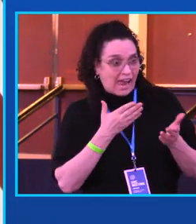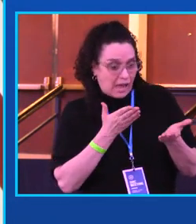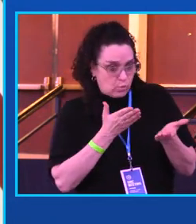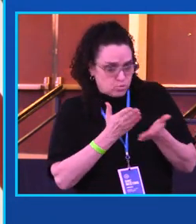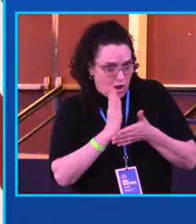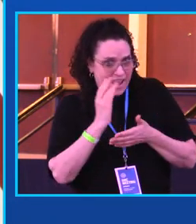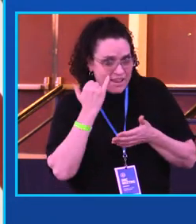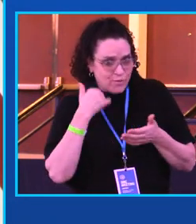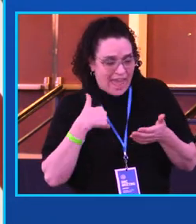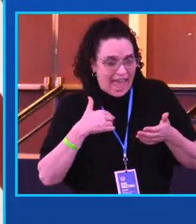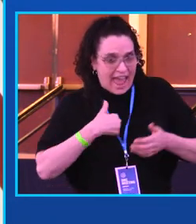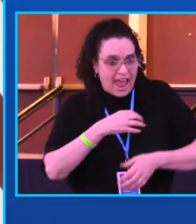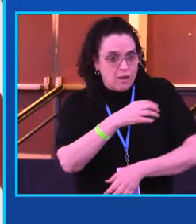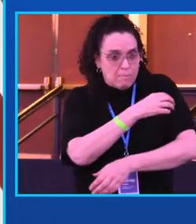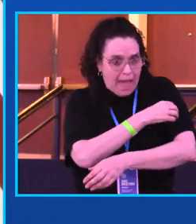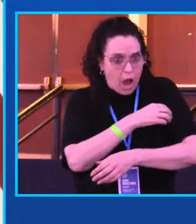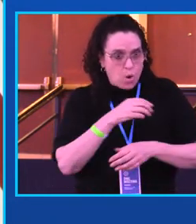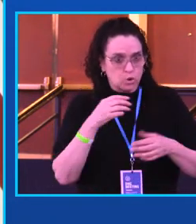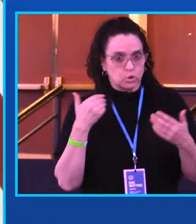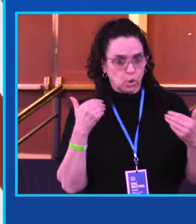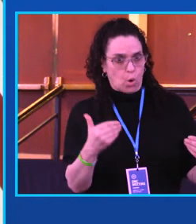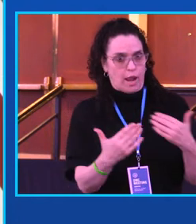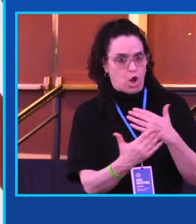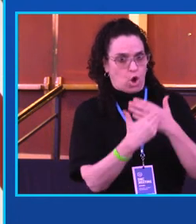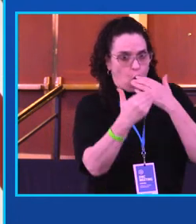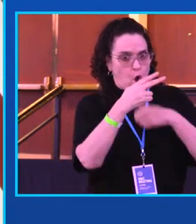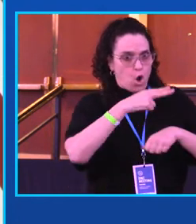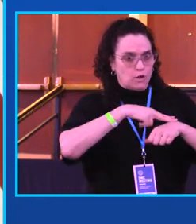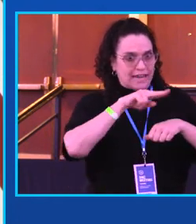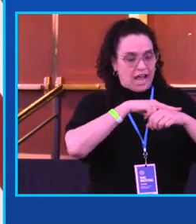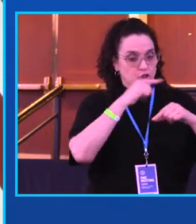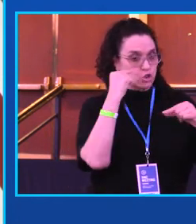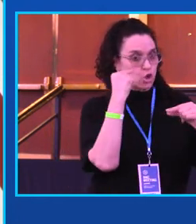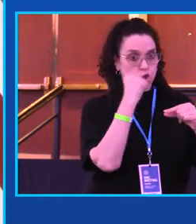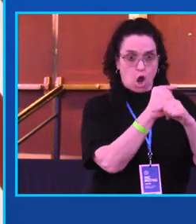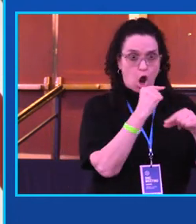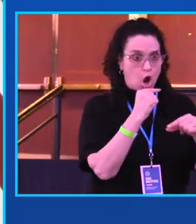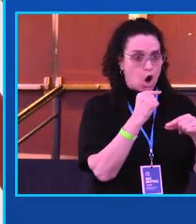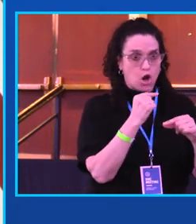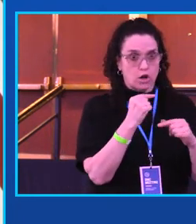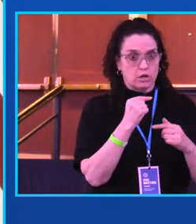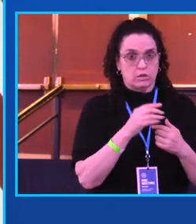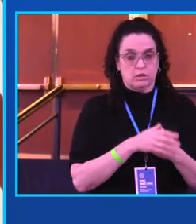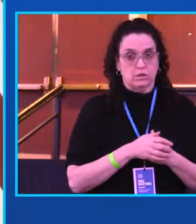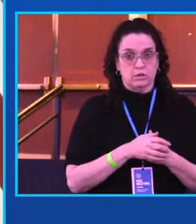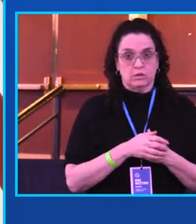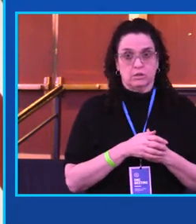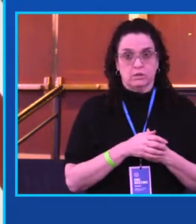Guard, that insurrection would have never happened.